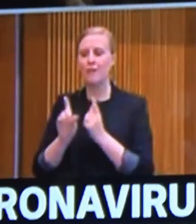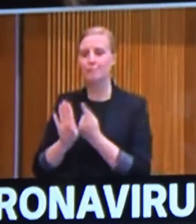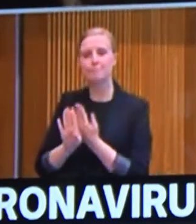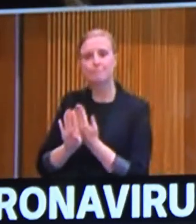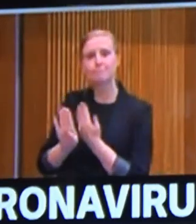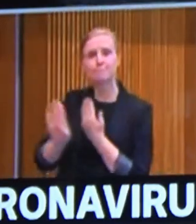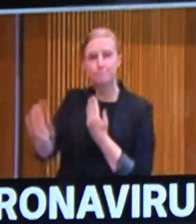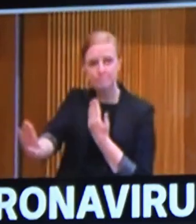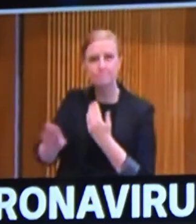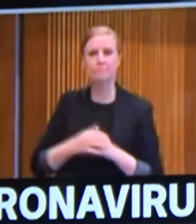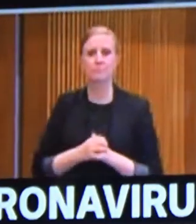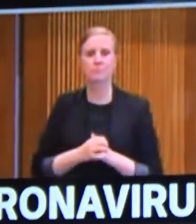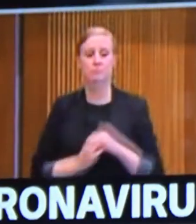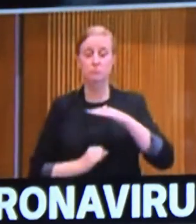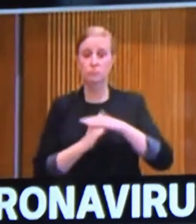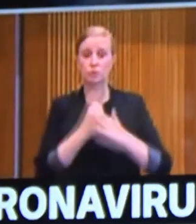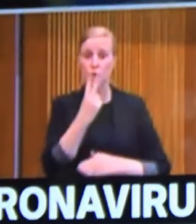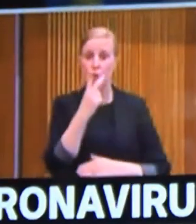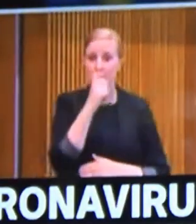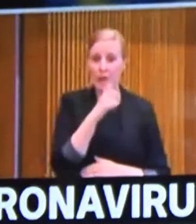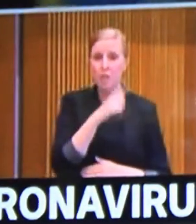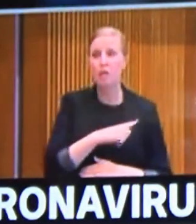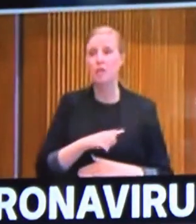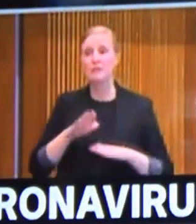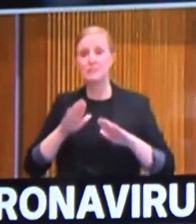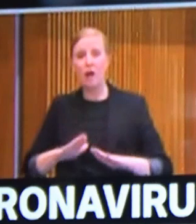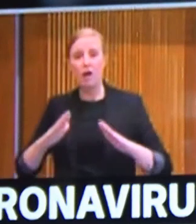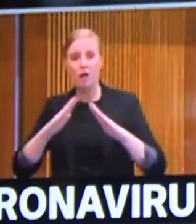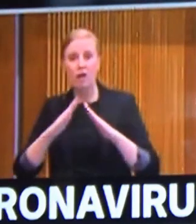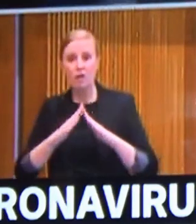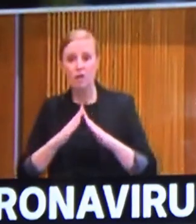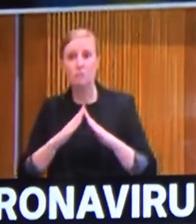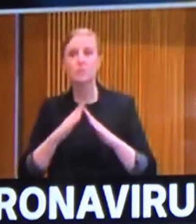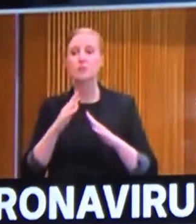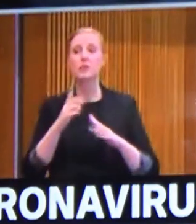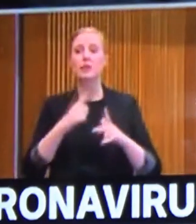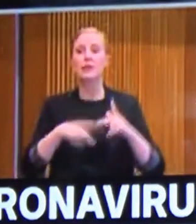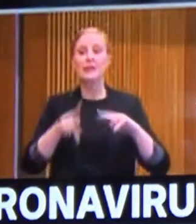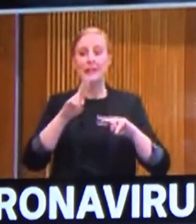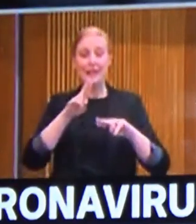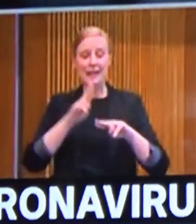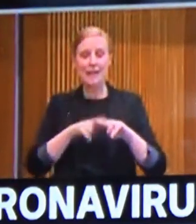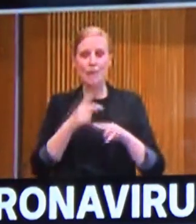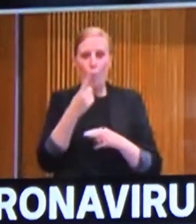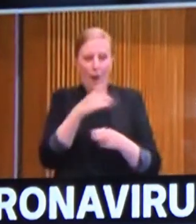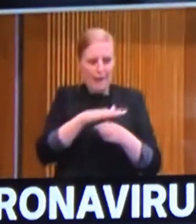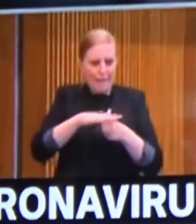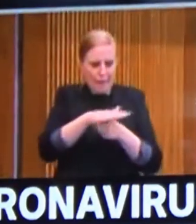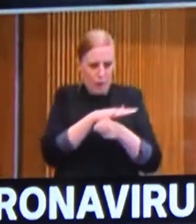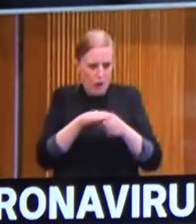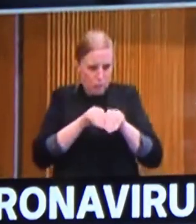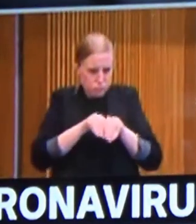health officers. Specific further measures will be recommended and taken on that localised state-by-state